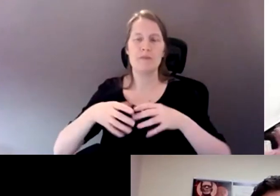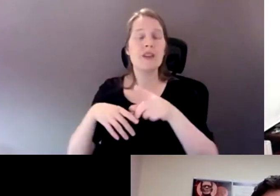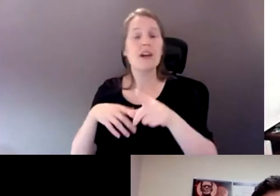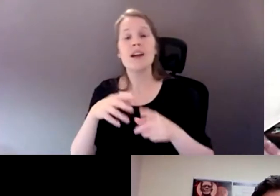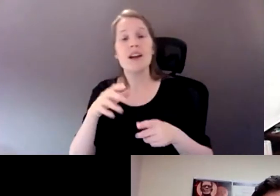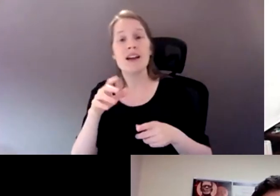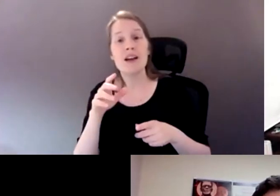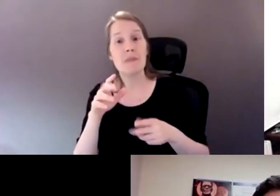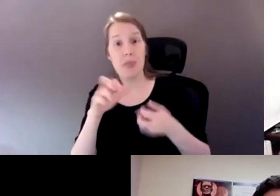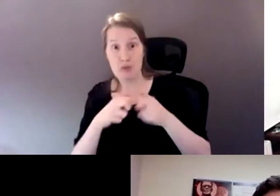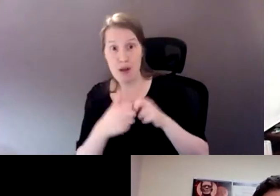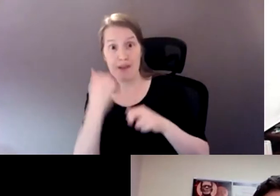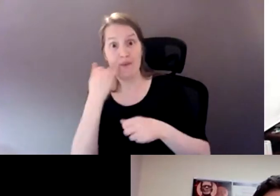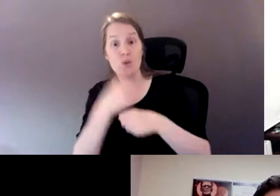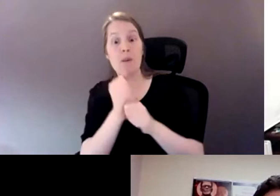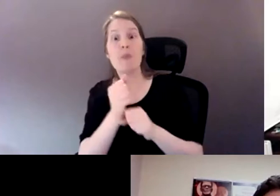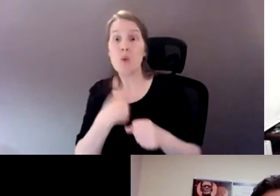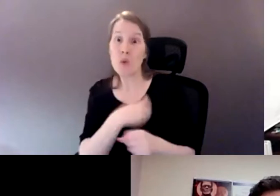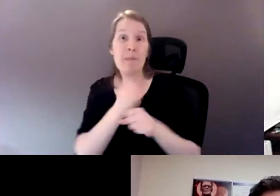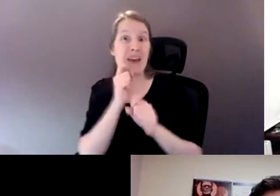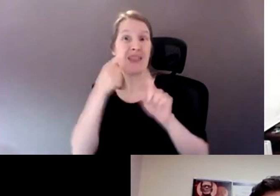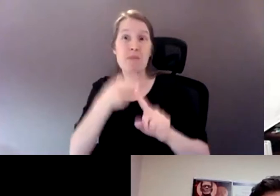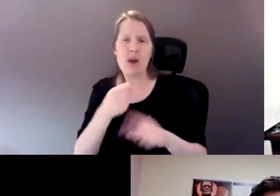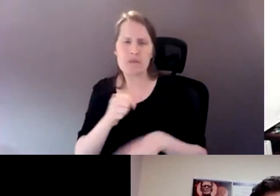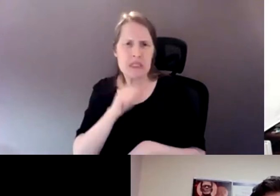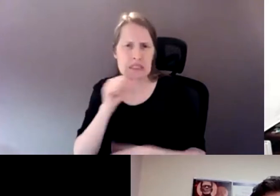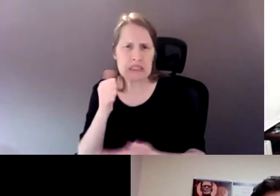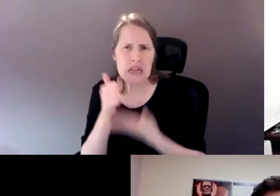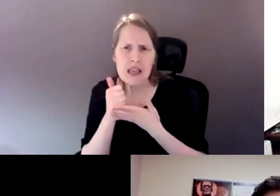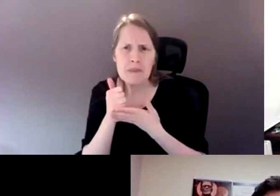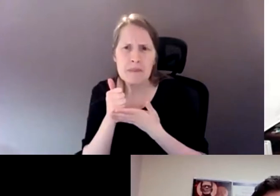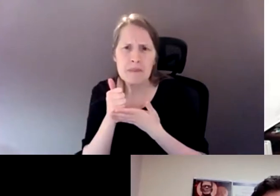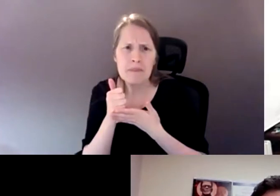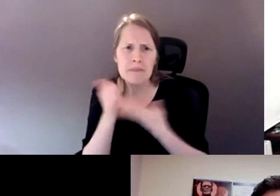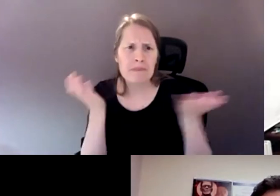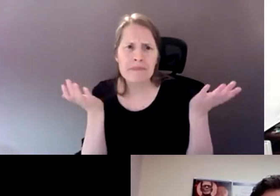that making that point hasn't helped. Right. I mean,